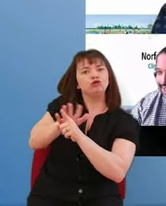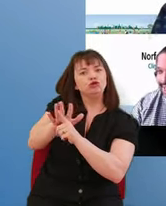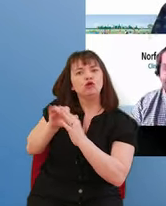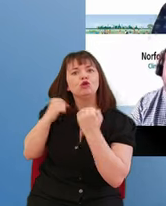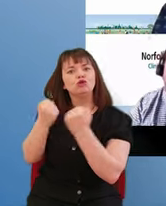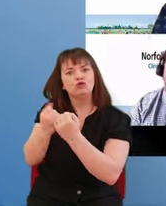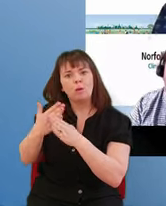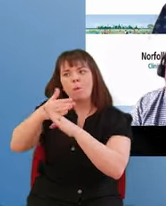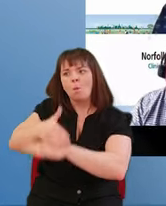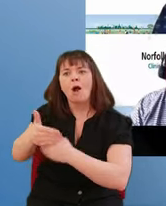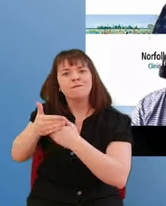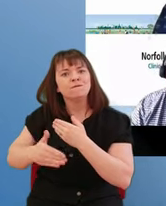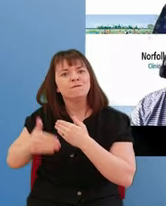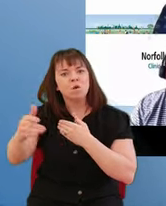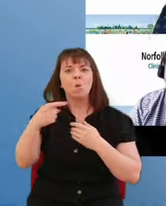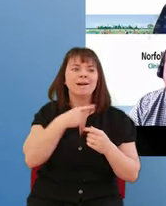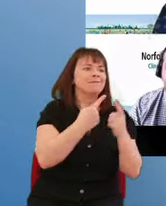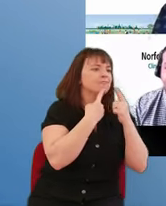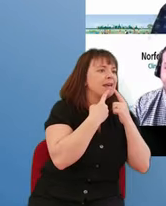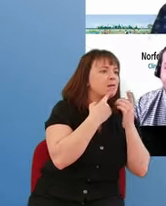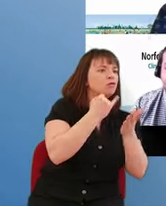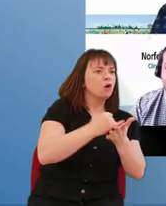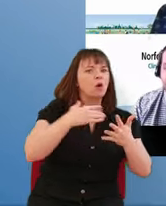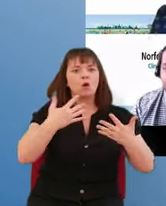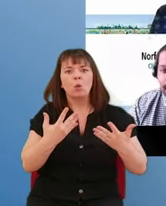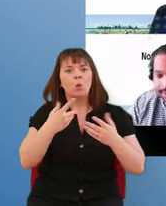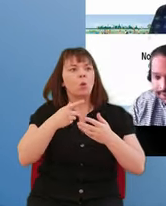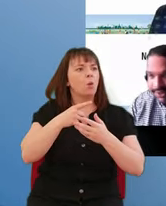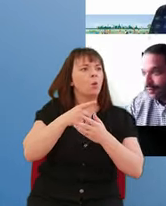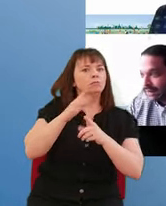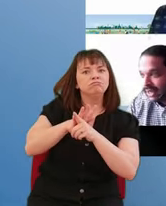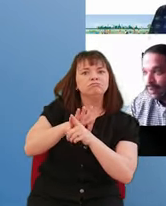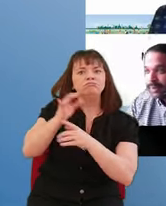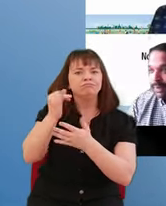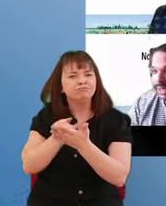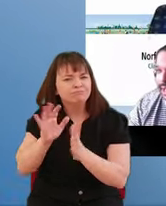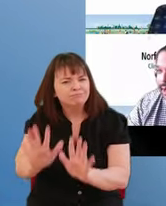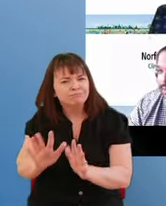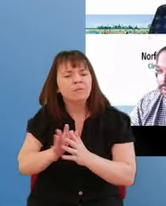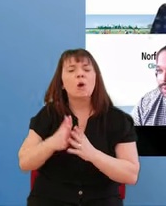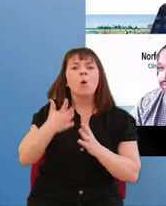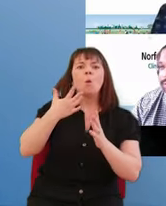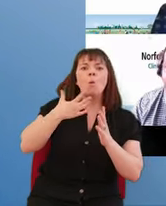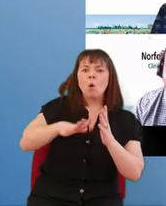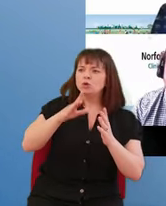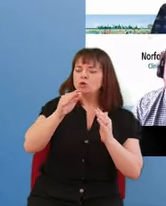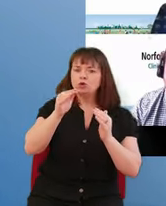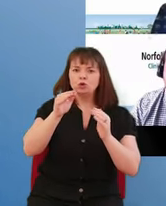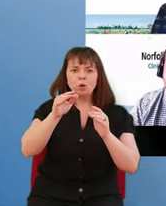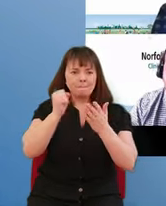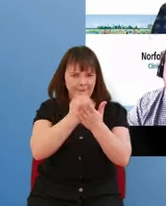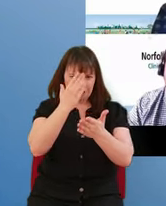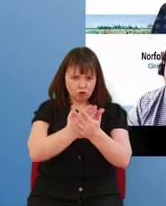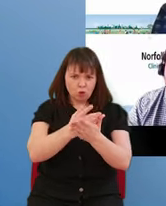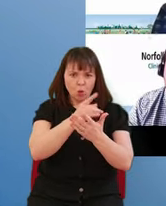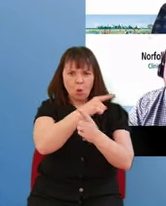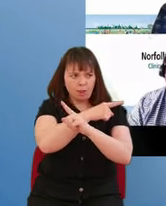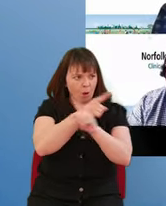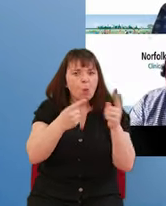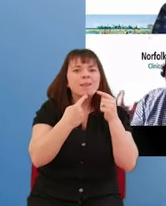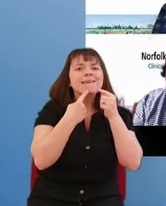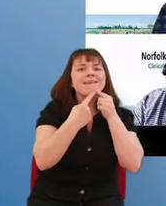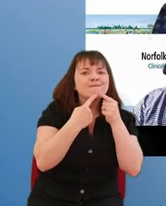what's NHS England is monitoring us on. One of the asks for me would be how this forum would like to gain assurance